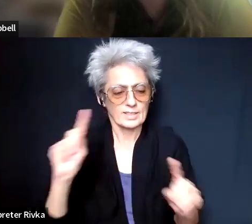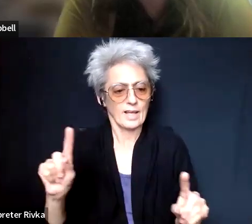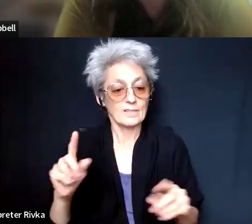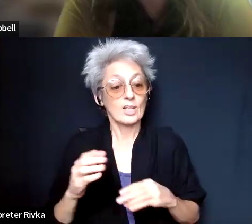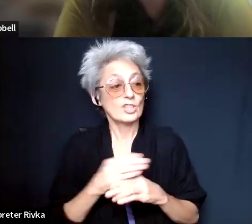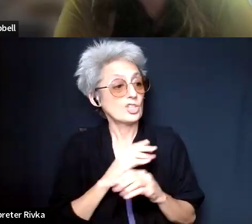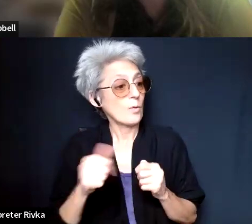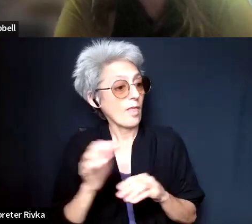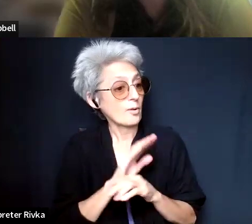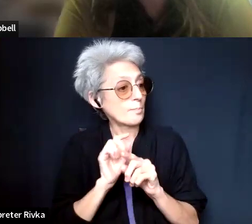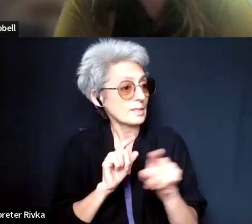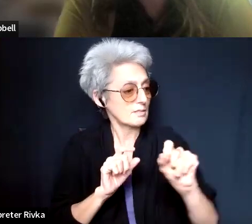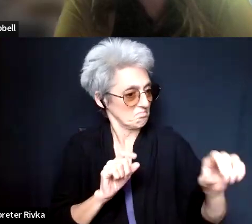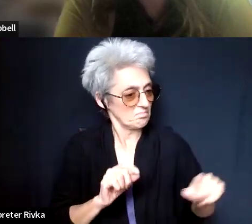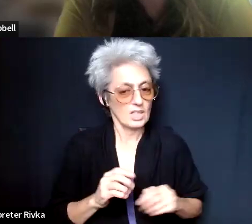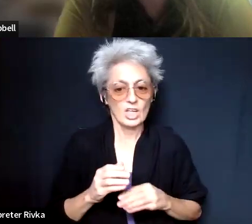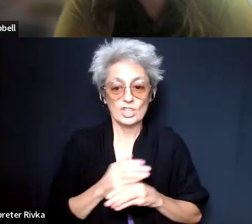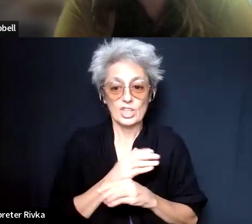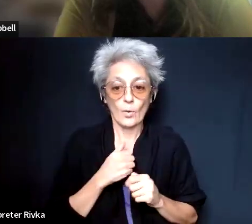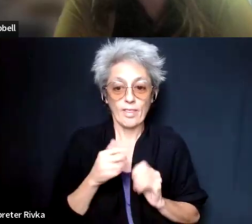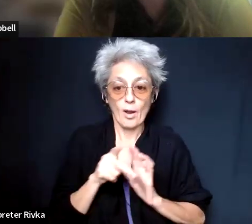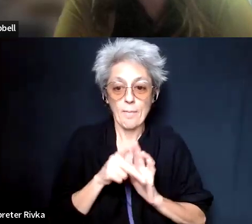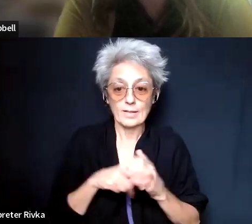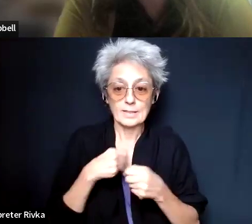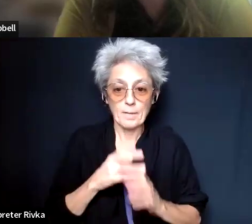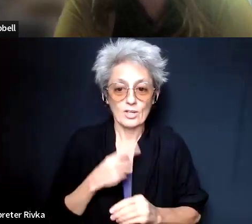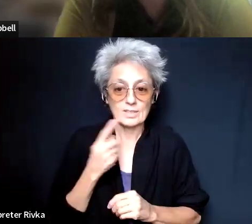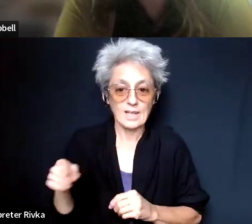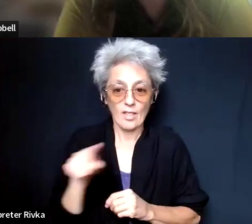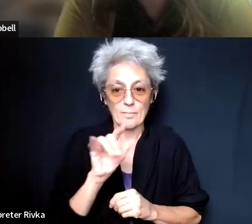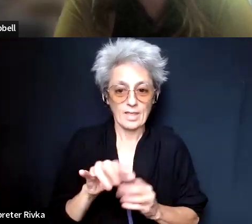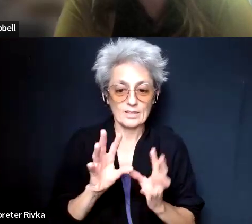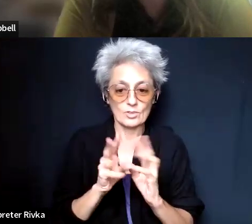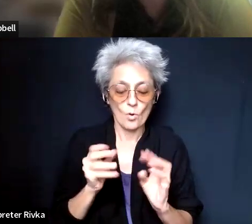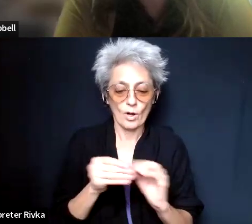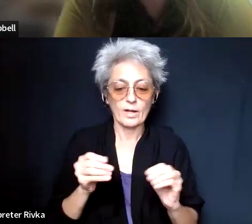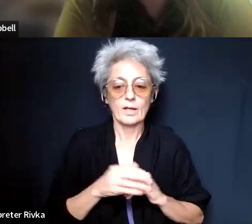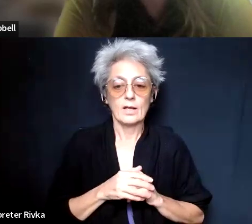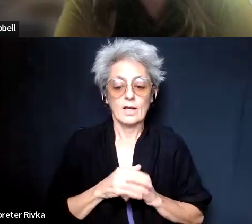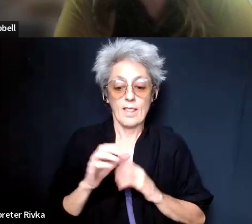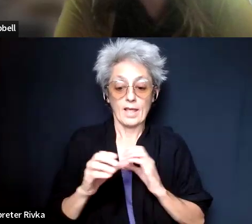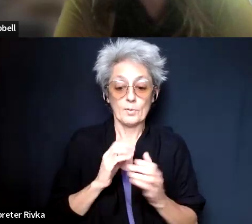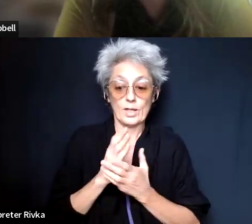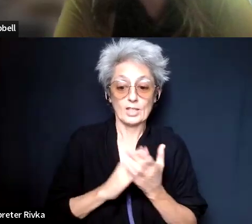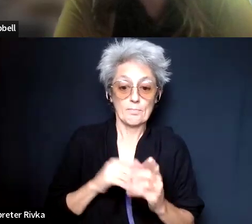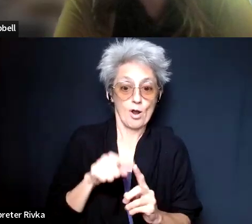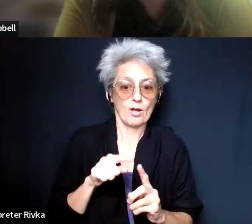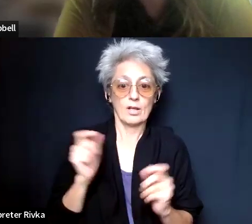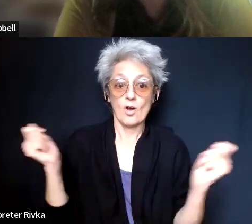businesses. Share that story with our policymakers. That communication component there, that everyone needs to be